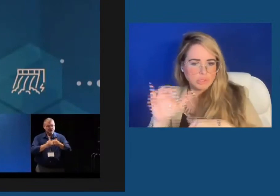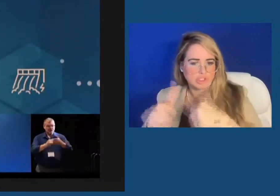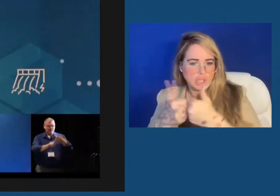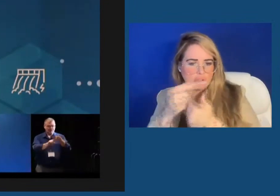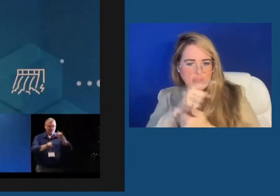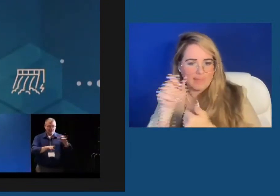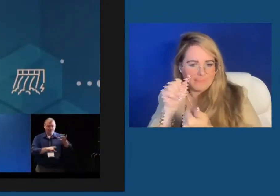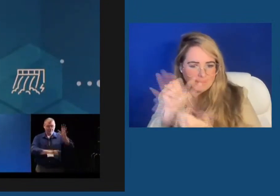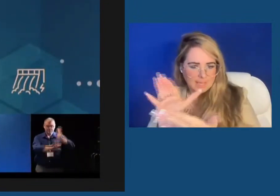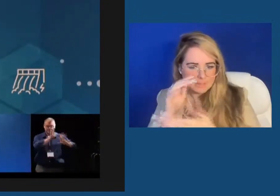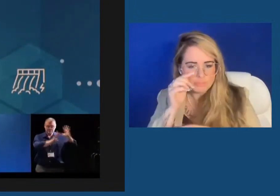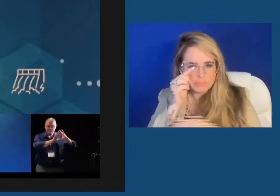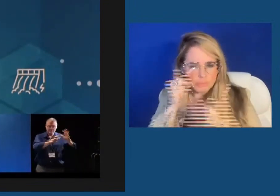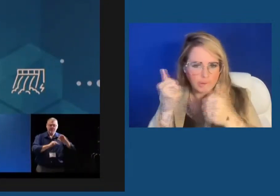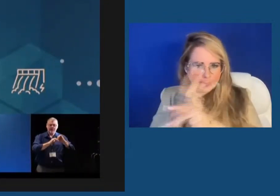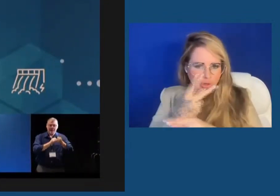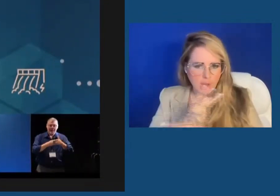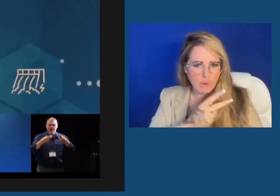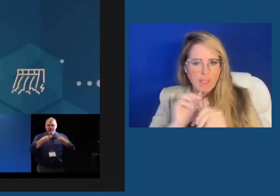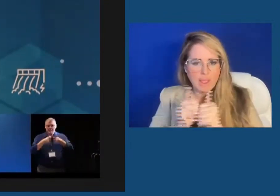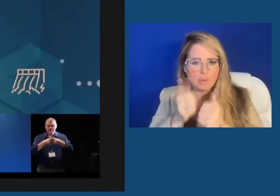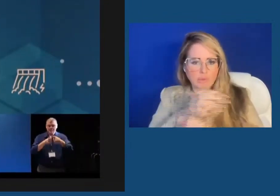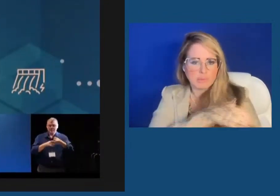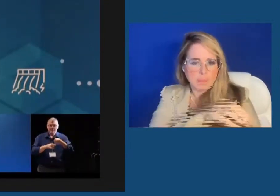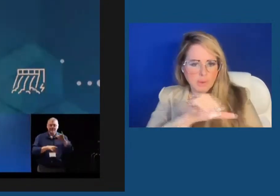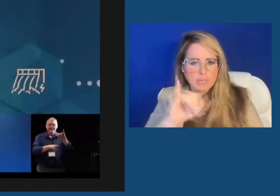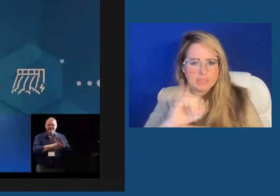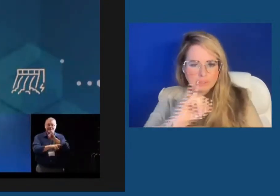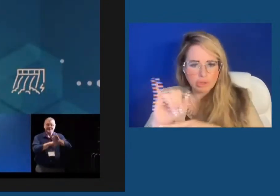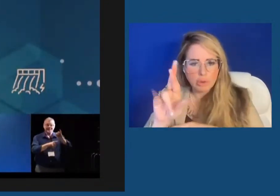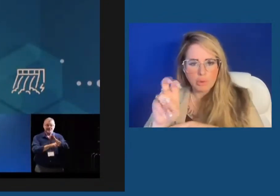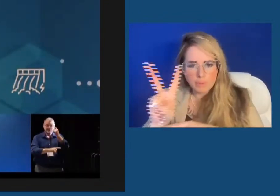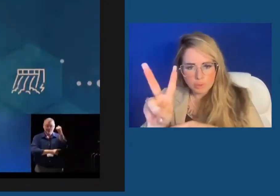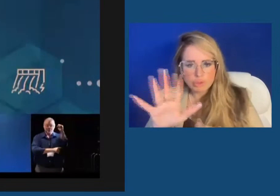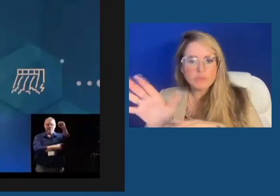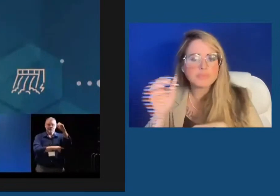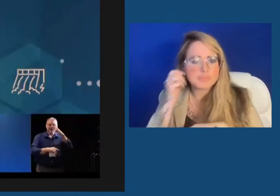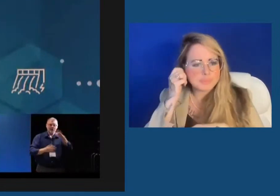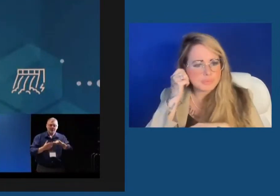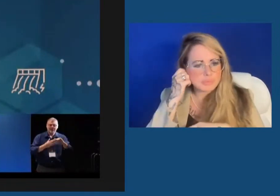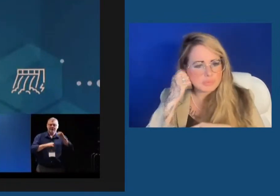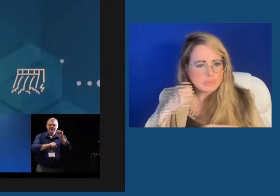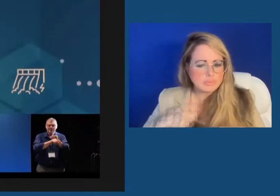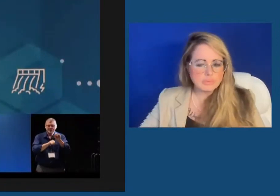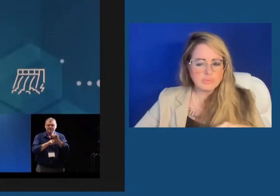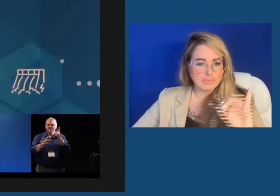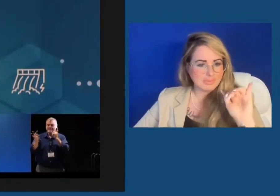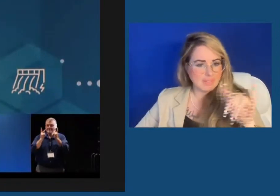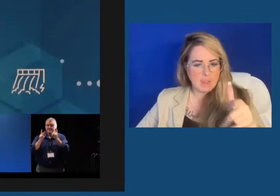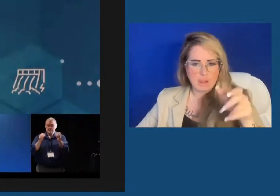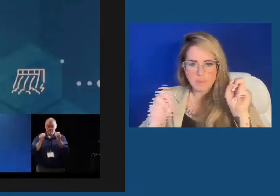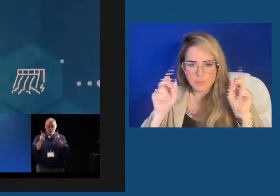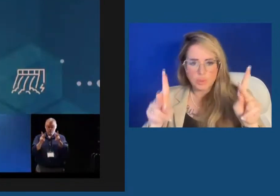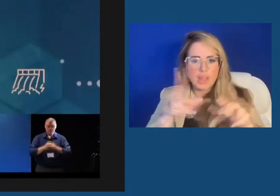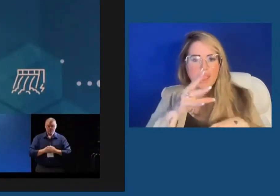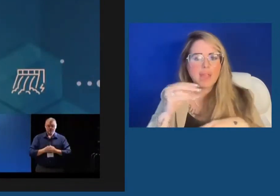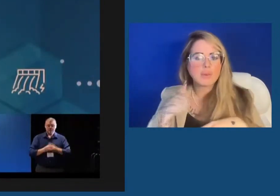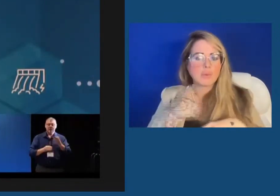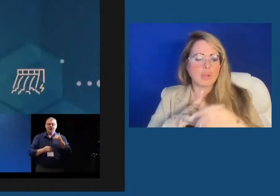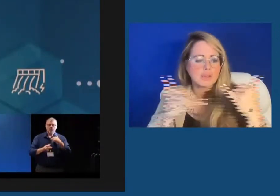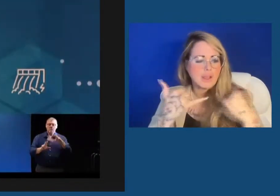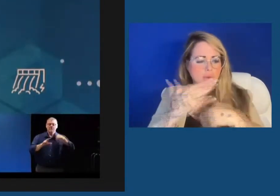as they're trying to figure out how to power the industrial revolution so we could seize those jobs, those opportunities. And we are called to invest